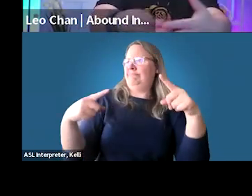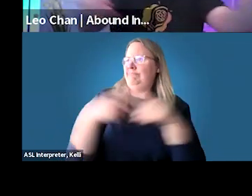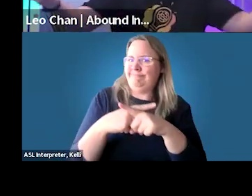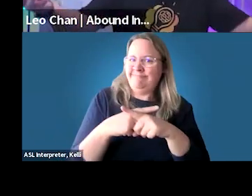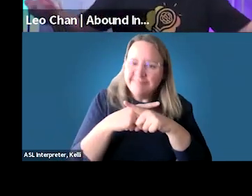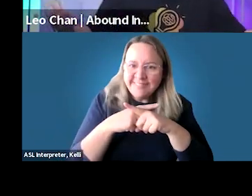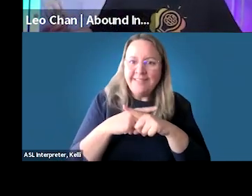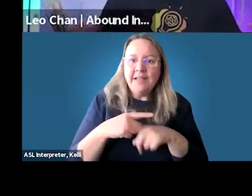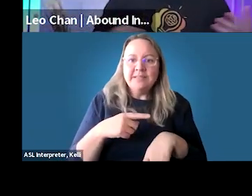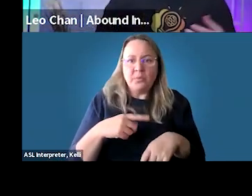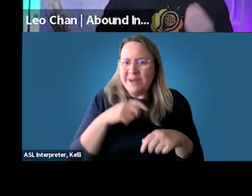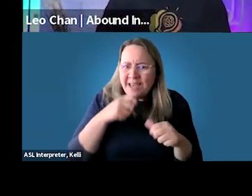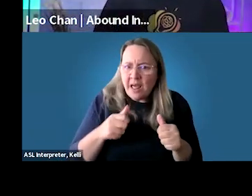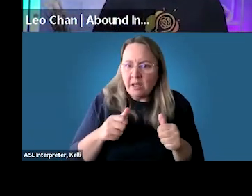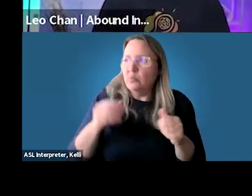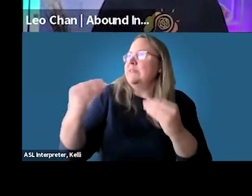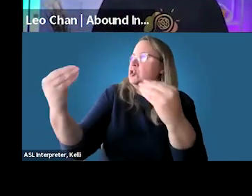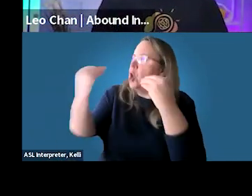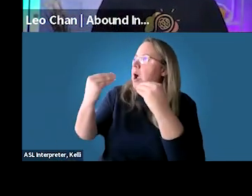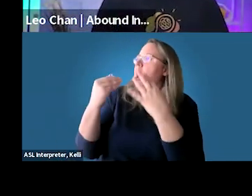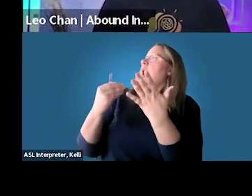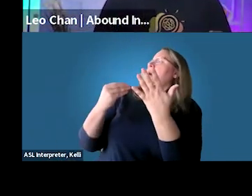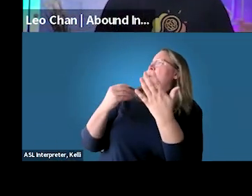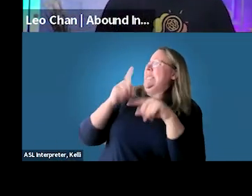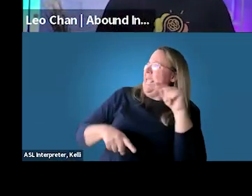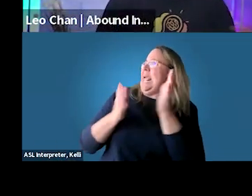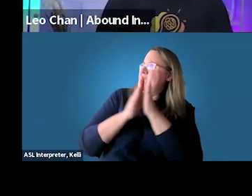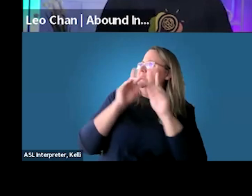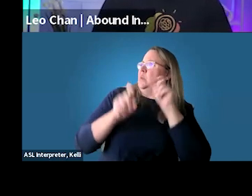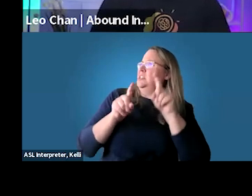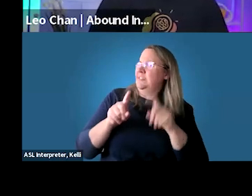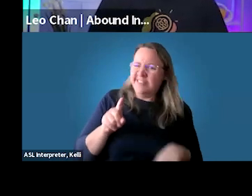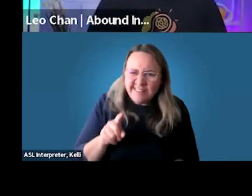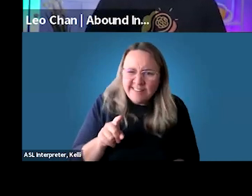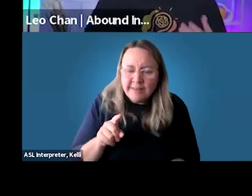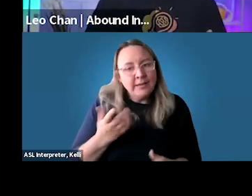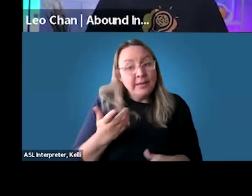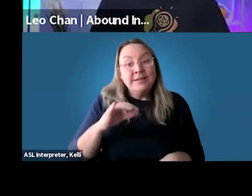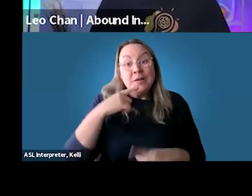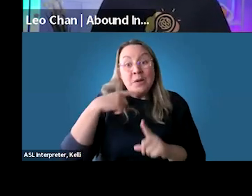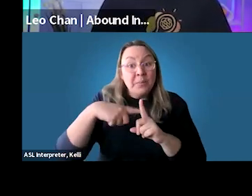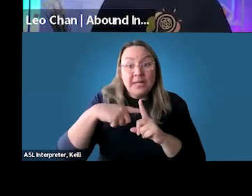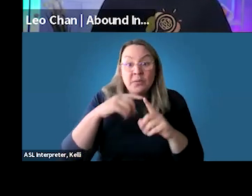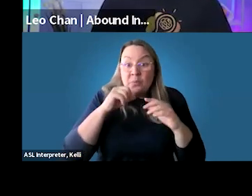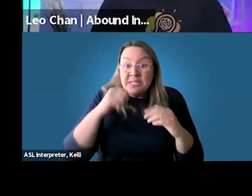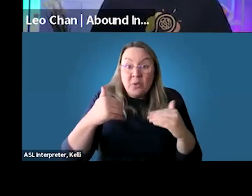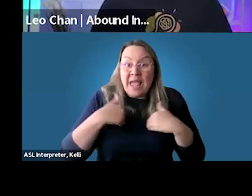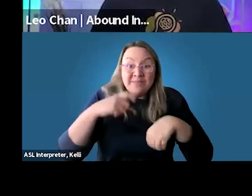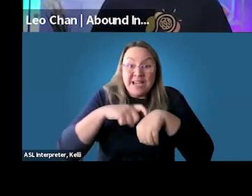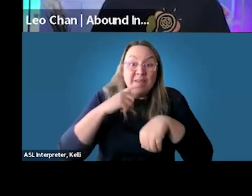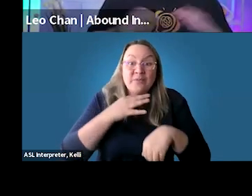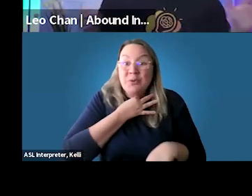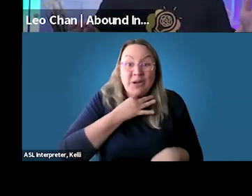we're told not to ask questions. We're taught that it's bad. The second thing is we do not have time for